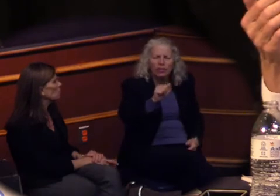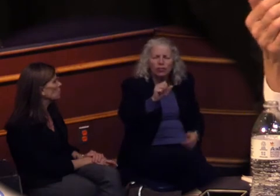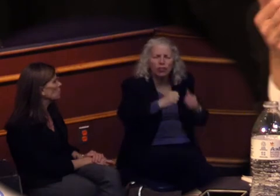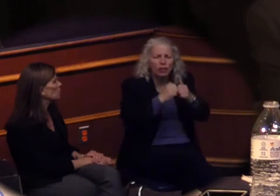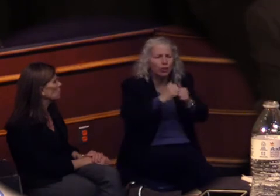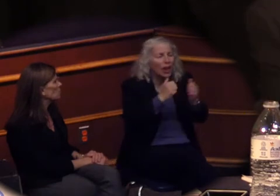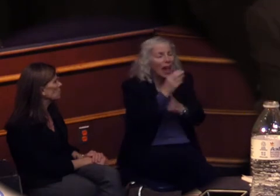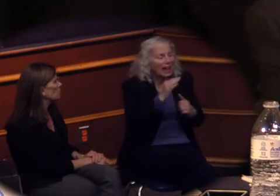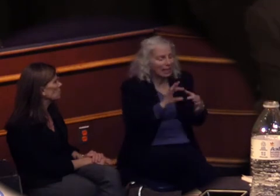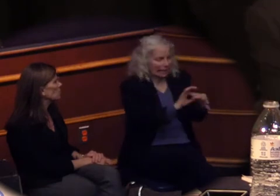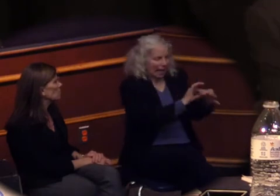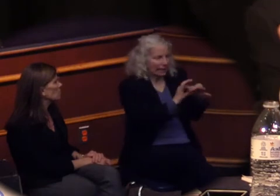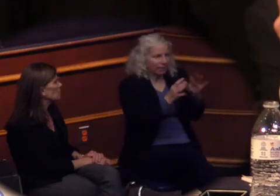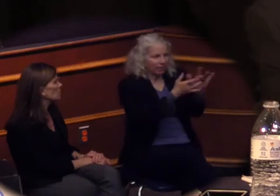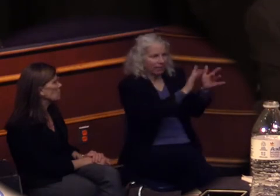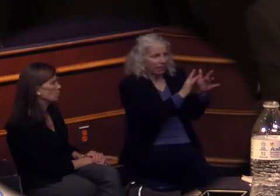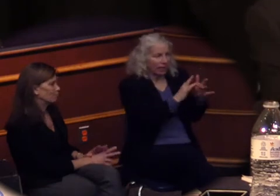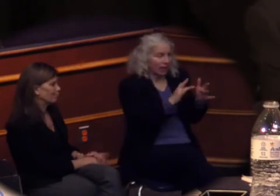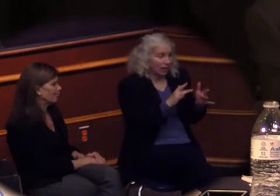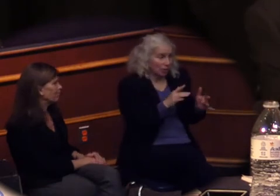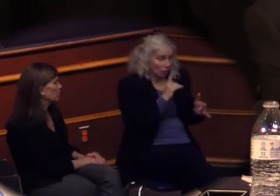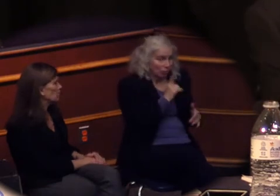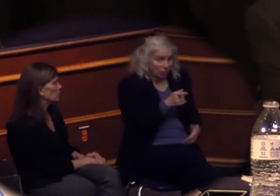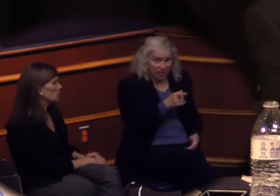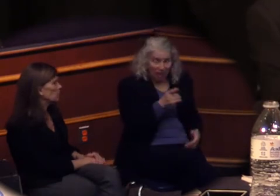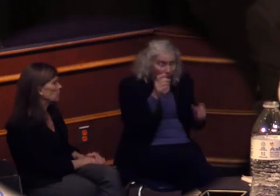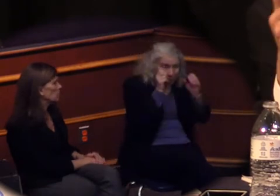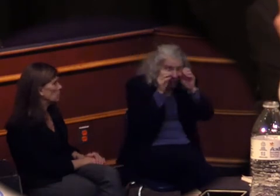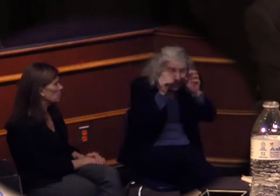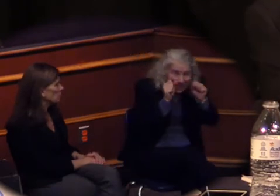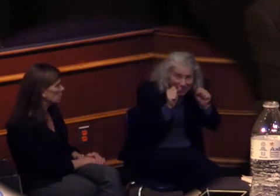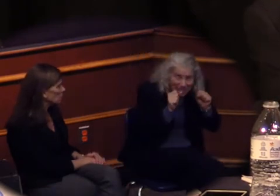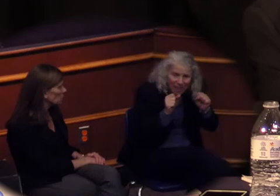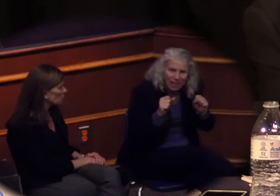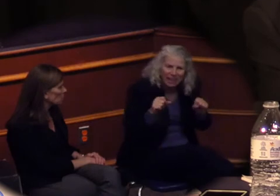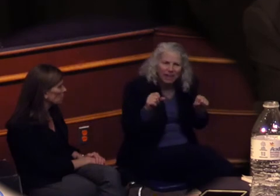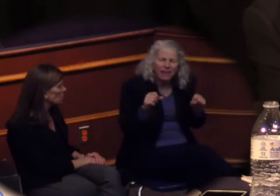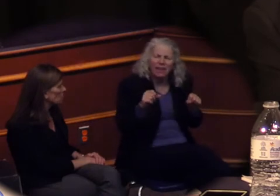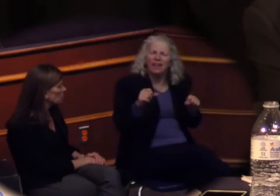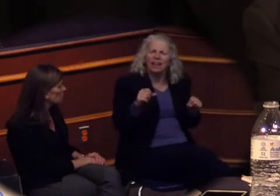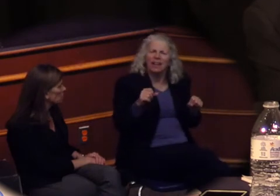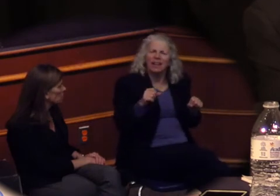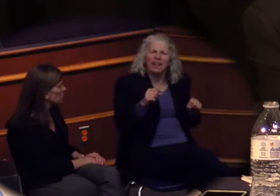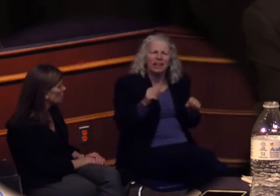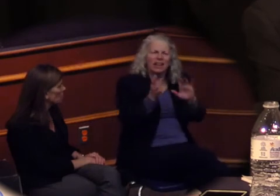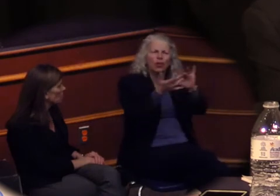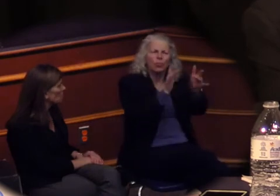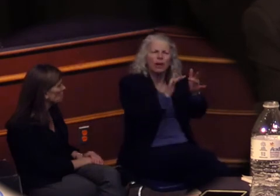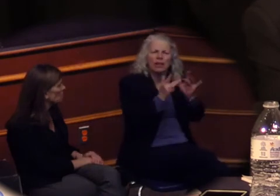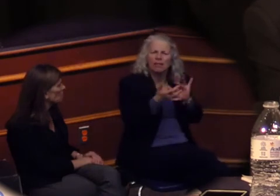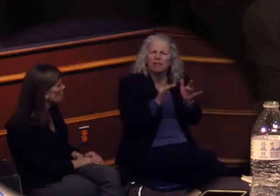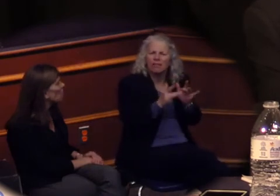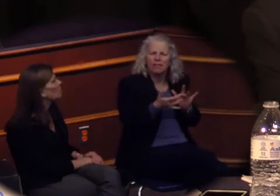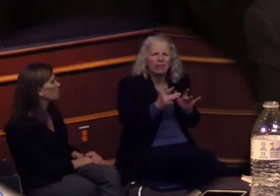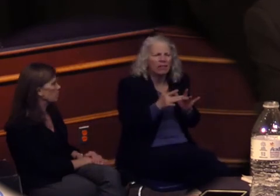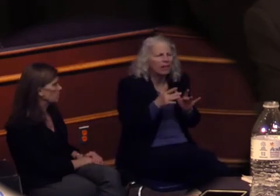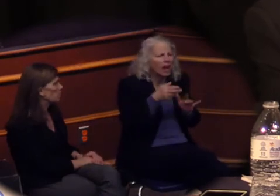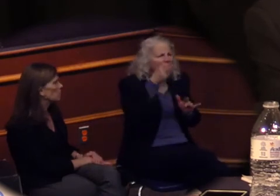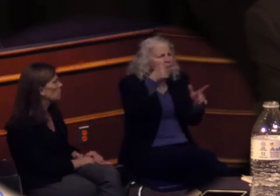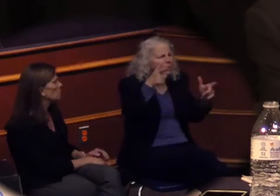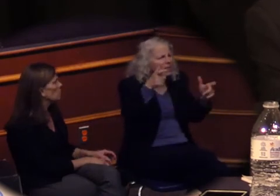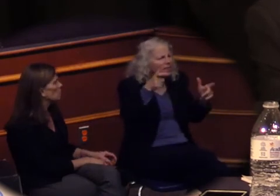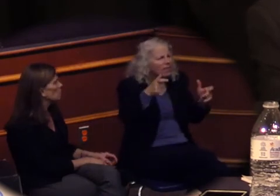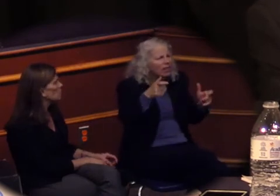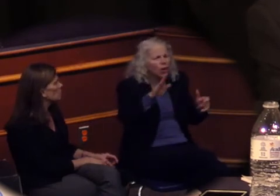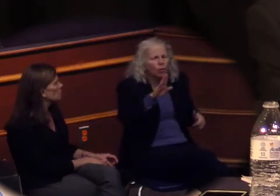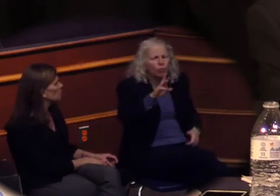the failure, which I have to say continues to amaze me, to address the question of Internet broadband, I mean, which is fundamental.